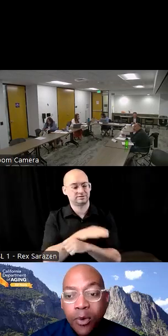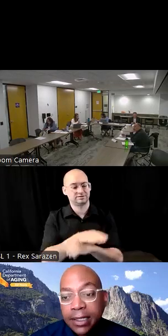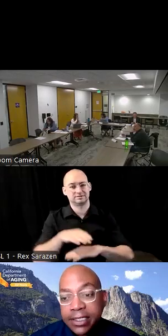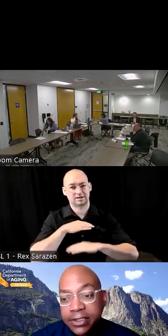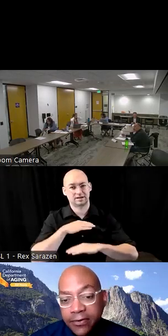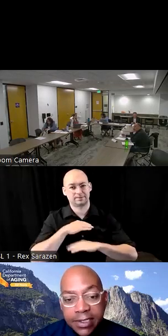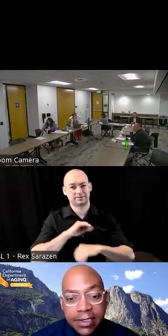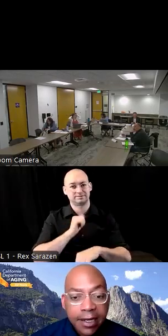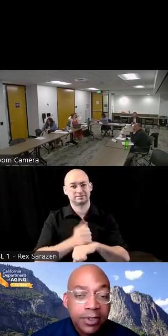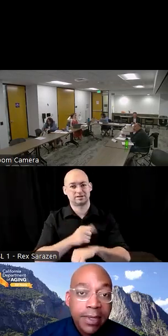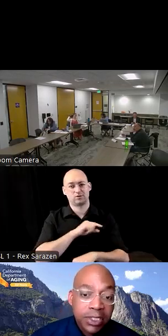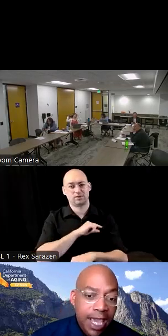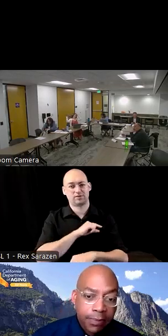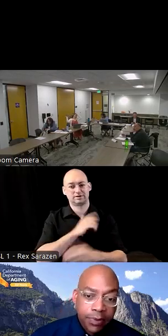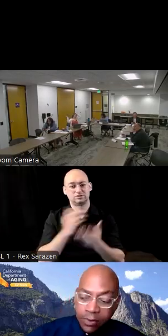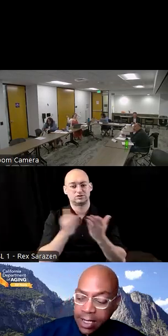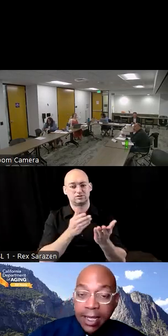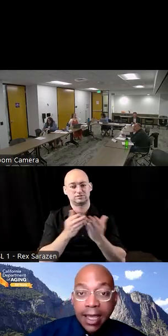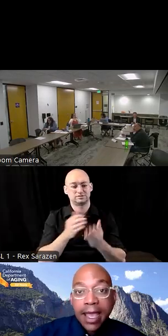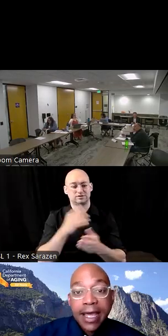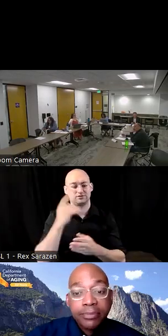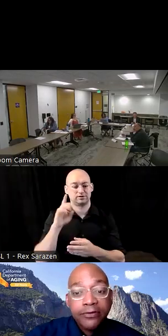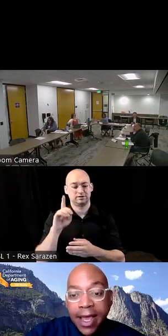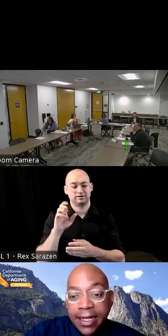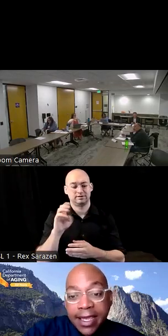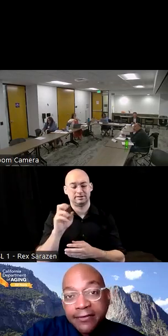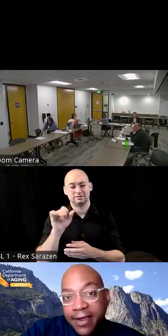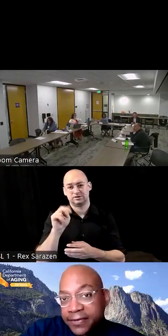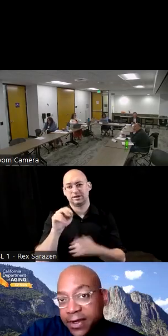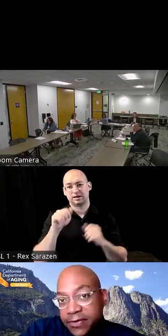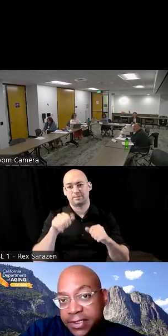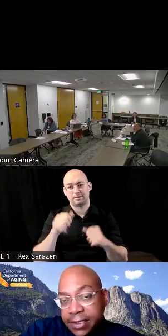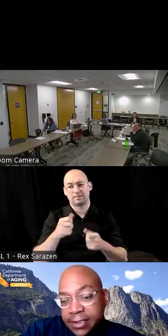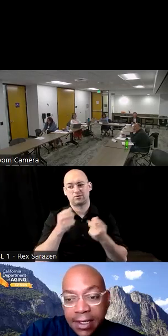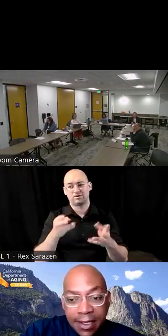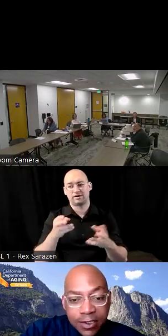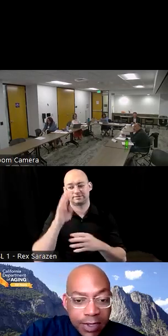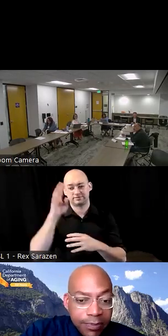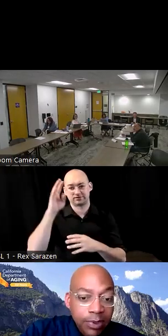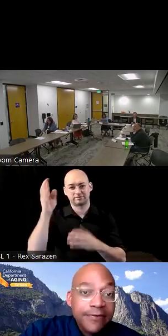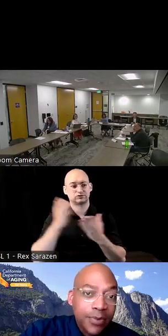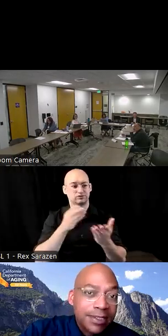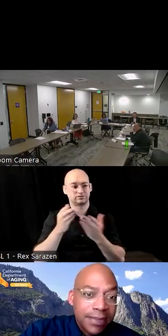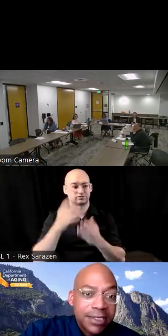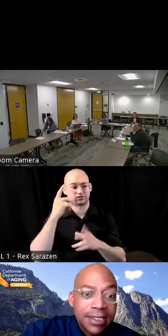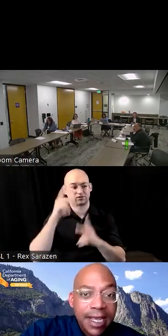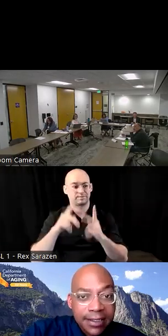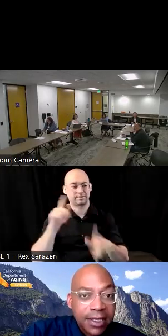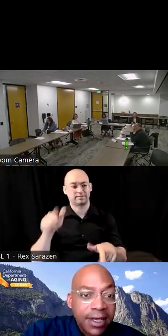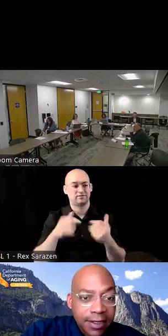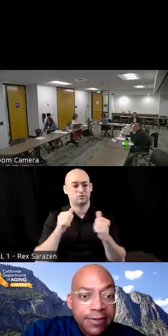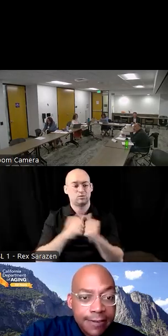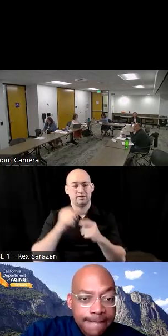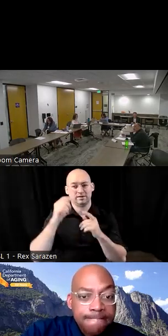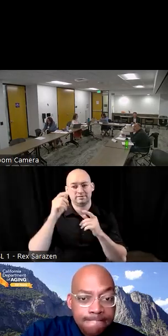set of quality services that are dementia capable and that provide innovative services to people living with dementia and